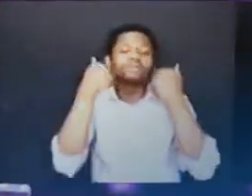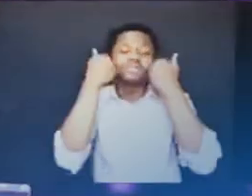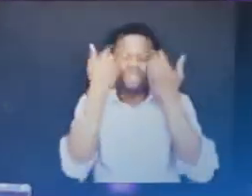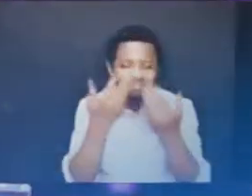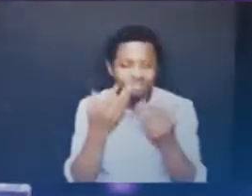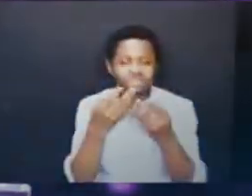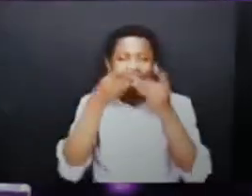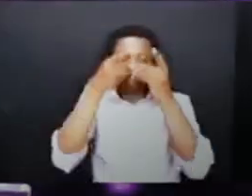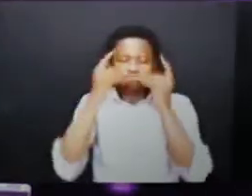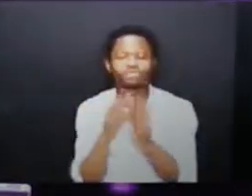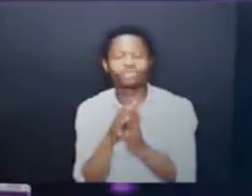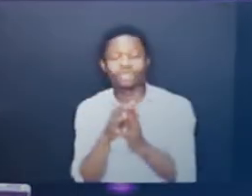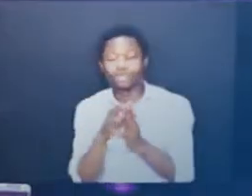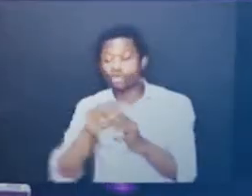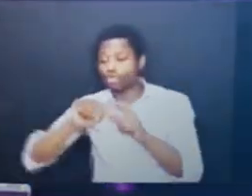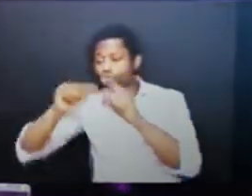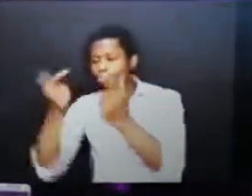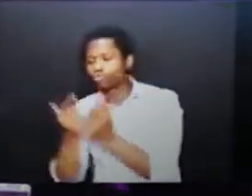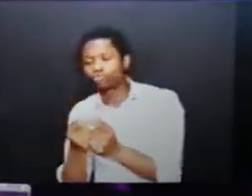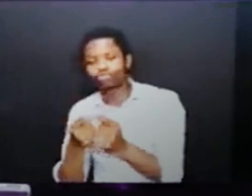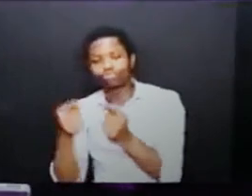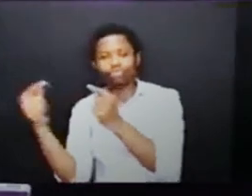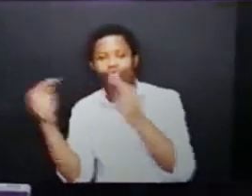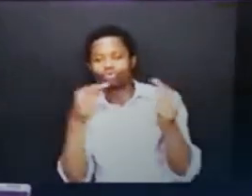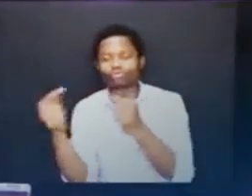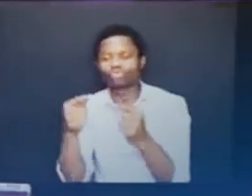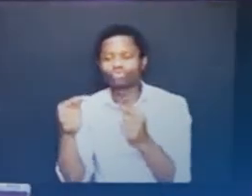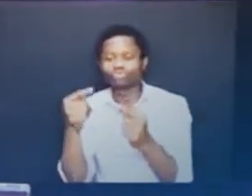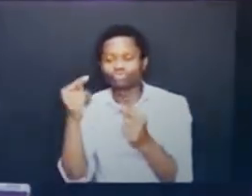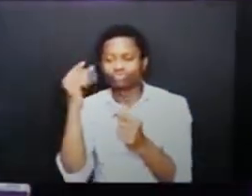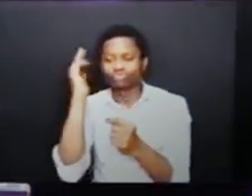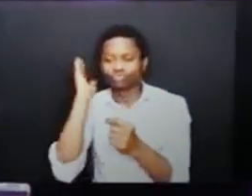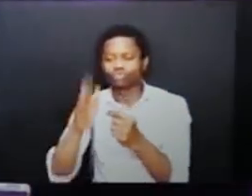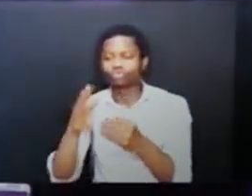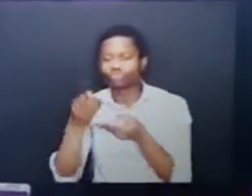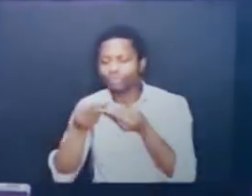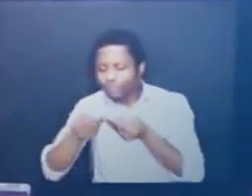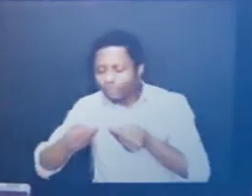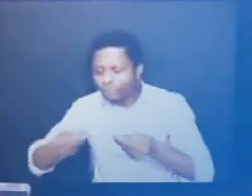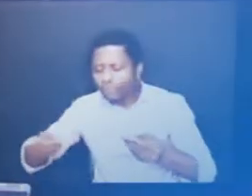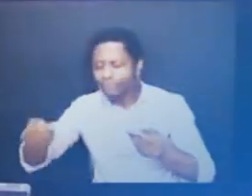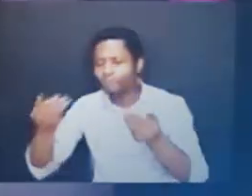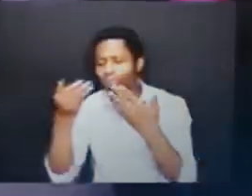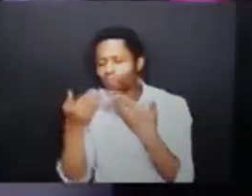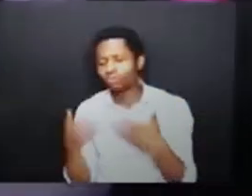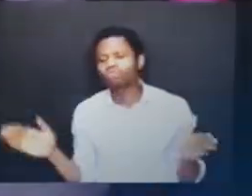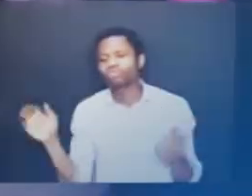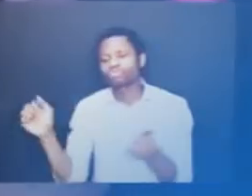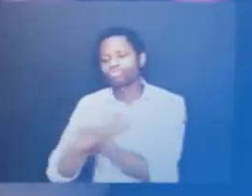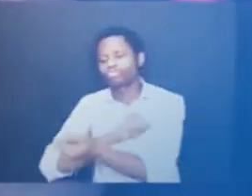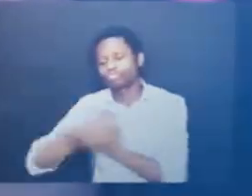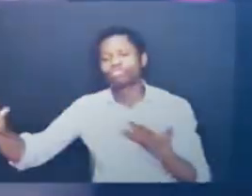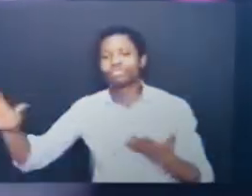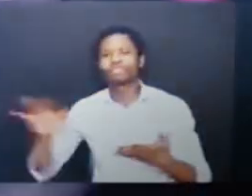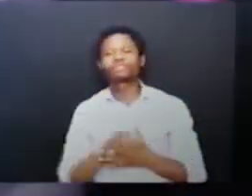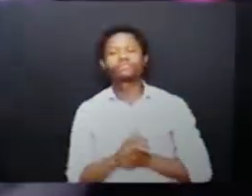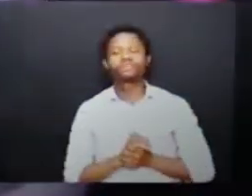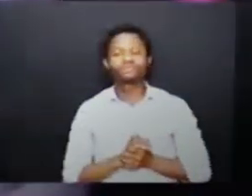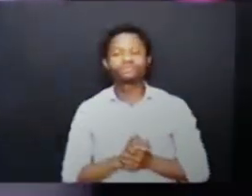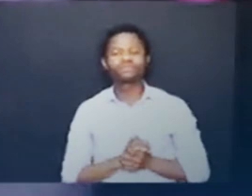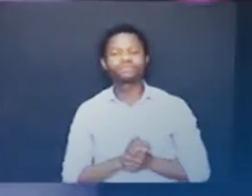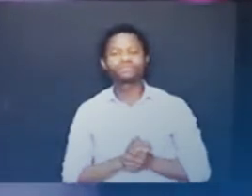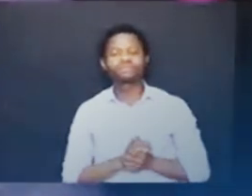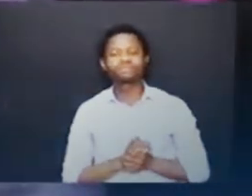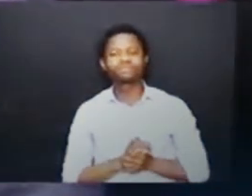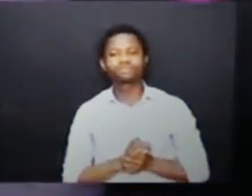you will be as nothing and perish. Now one won bufu wonu nyina ani